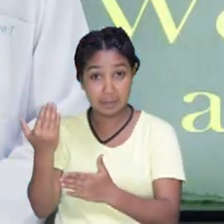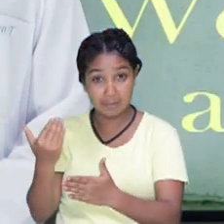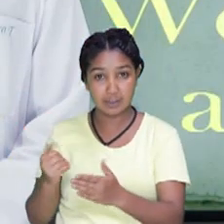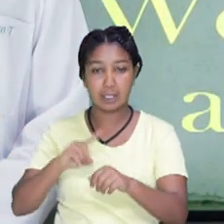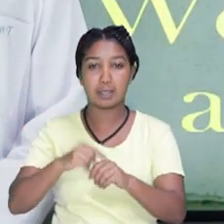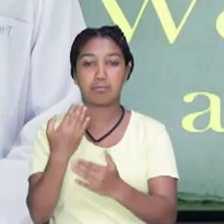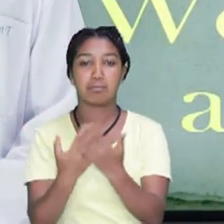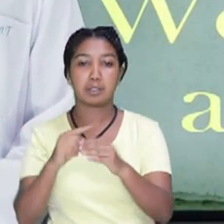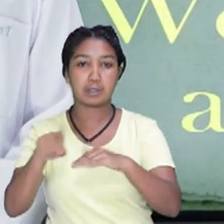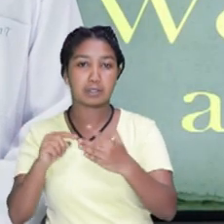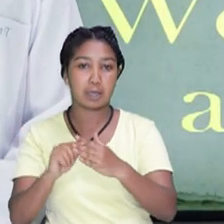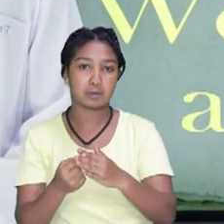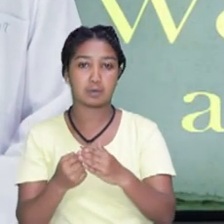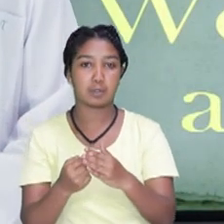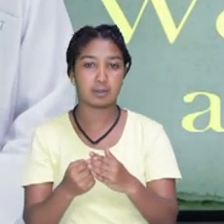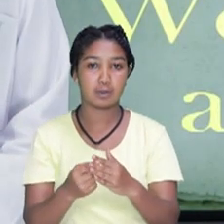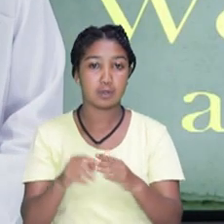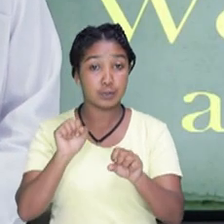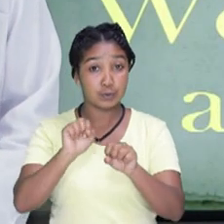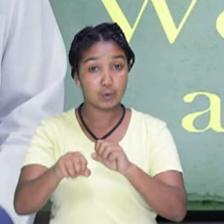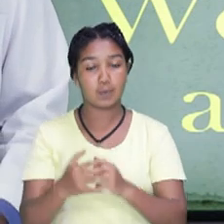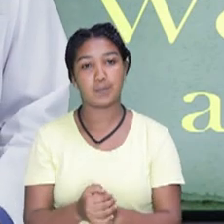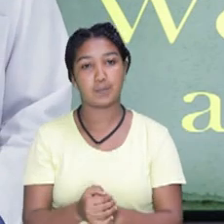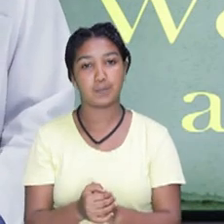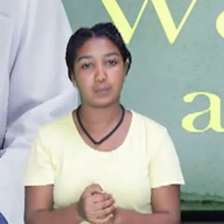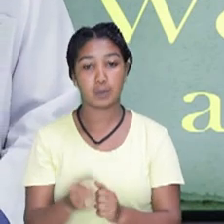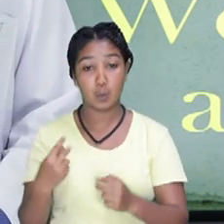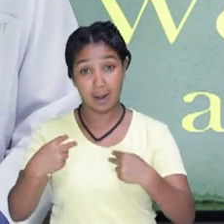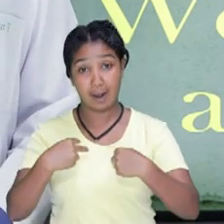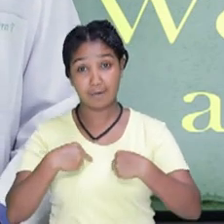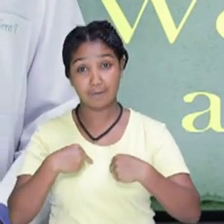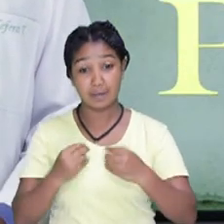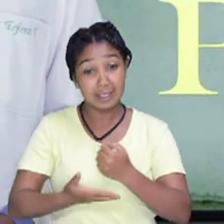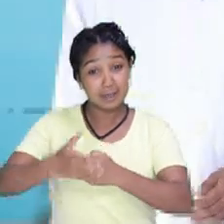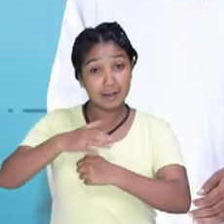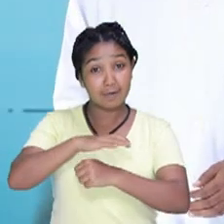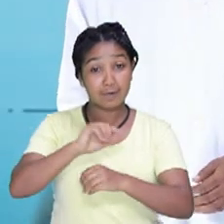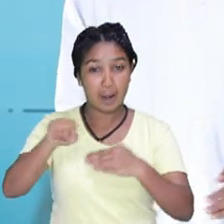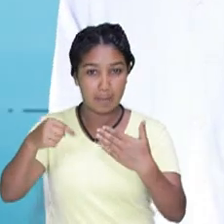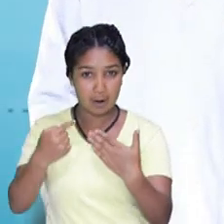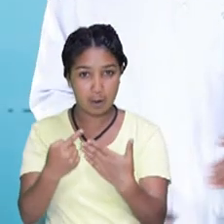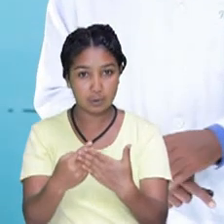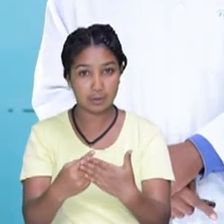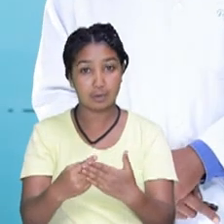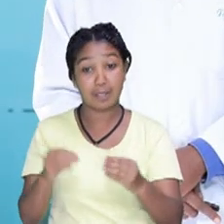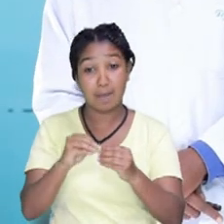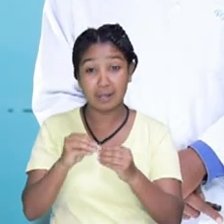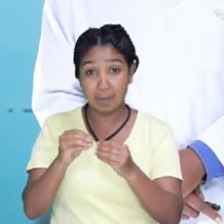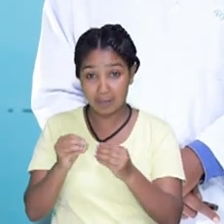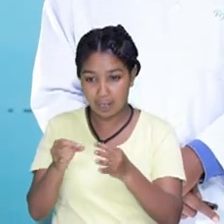previously started to discuss. So we have covered about the